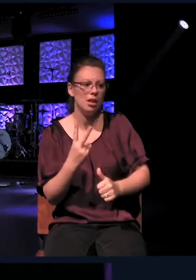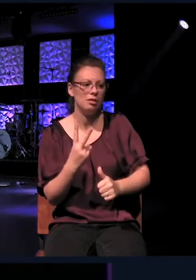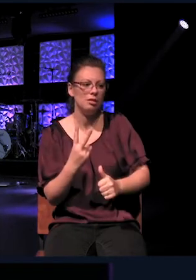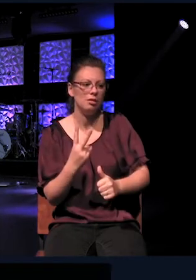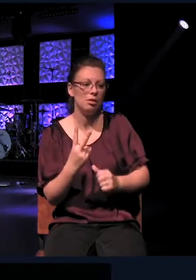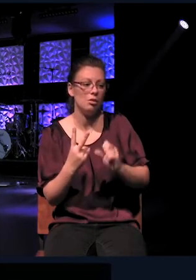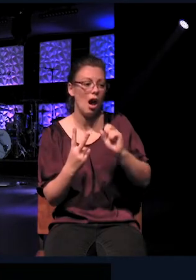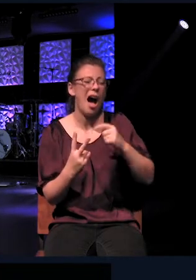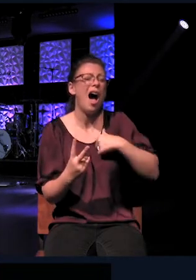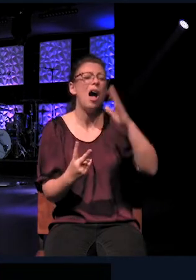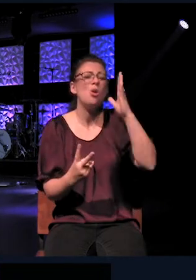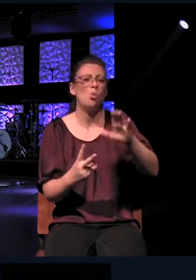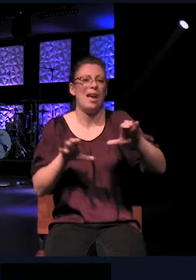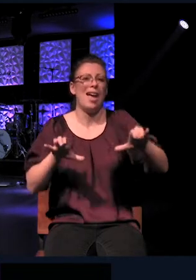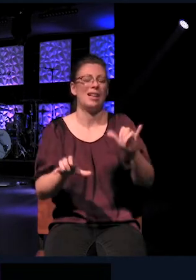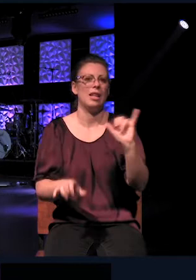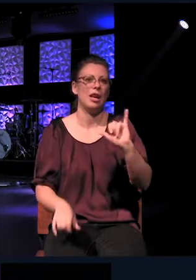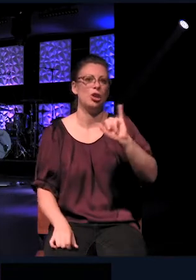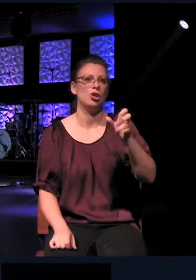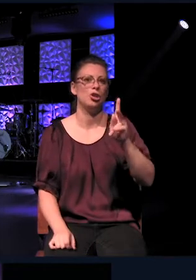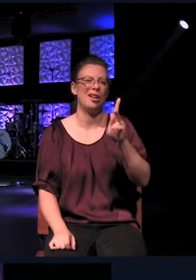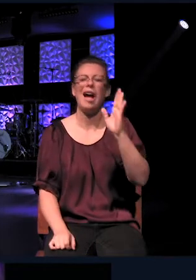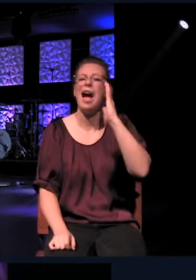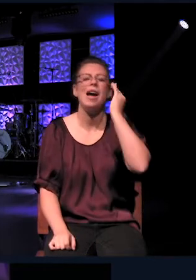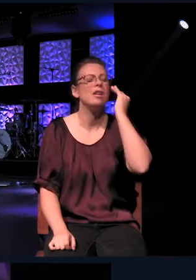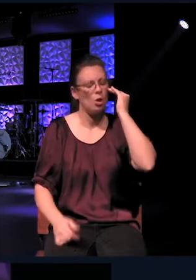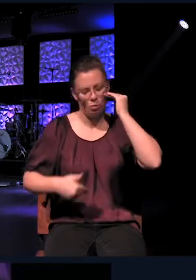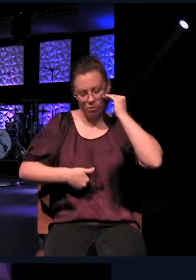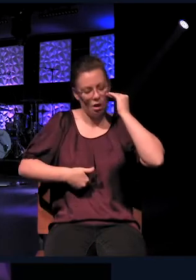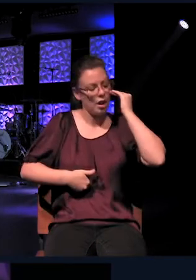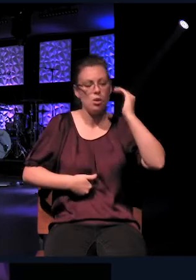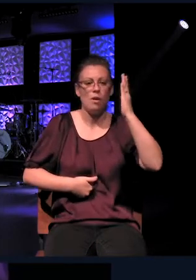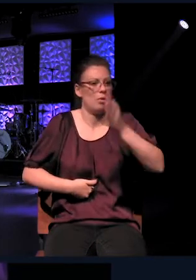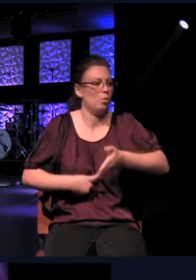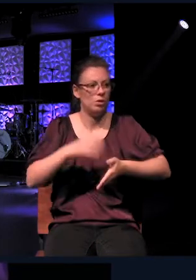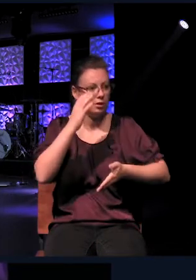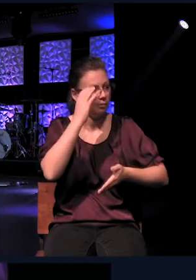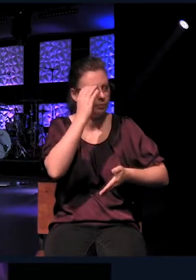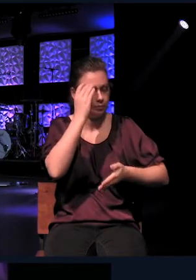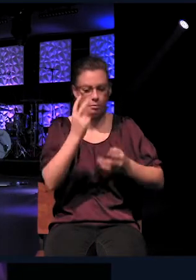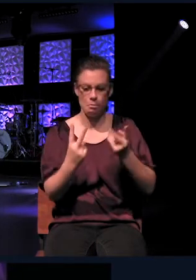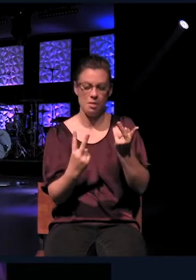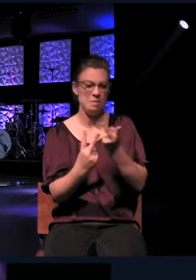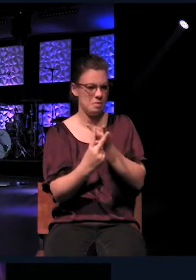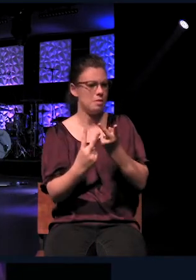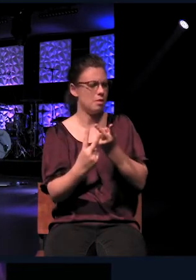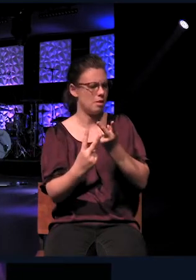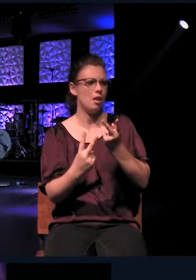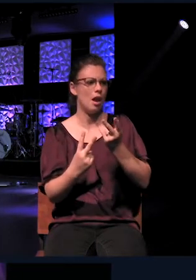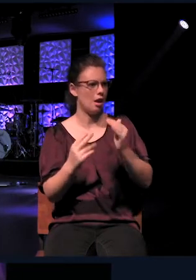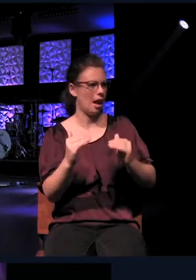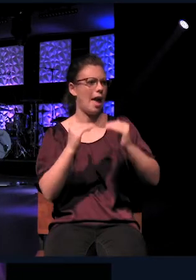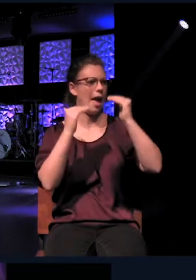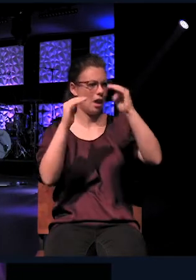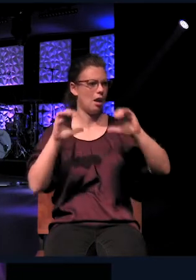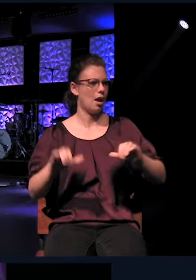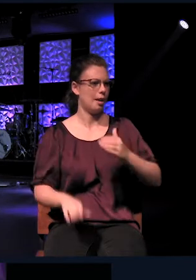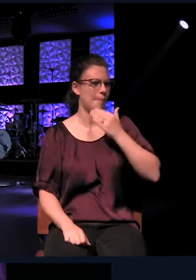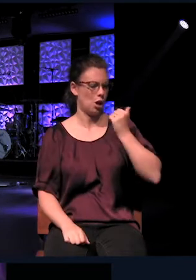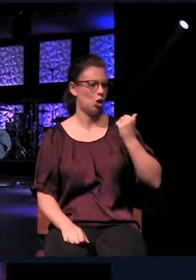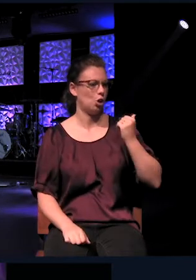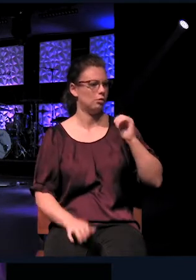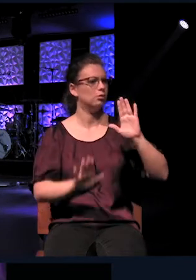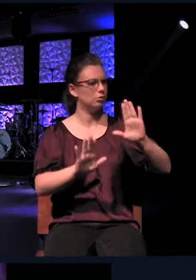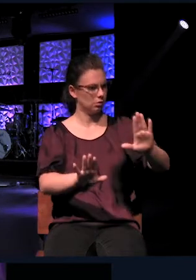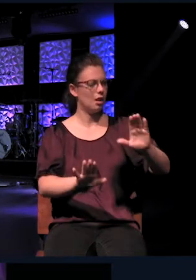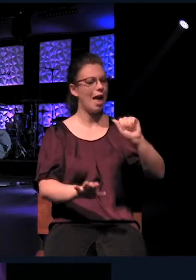joy, to have joy, to be the way they were created to be. It's Acts chapter 16, and I'm going to paraphrase a little bit